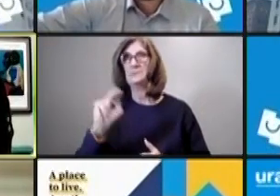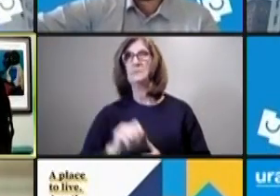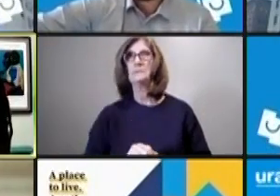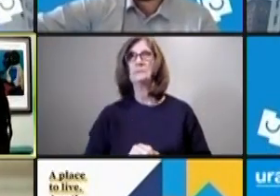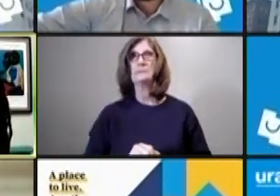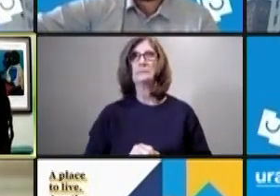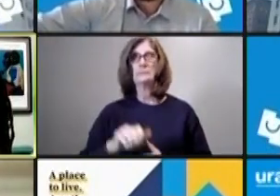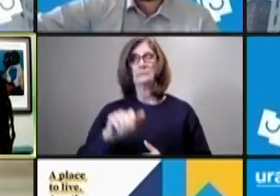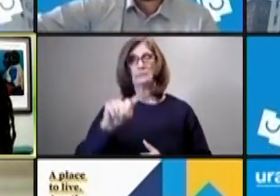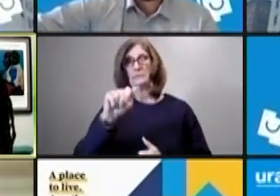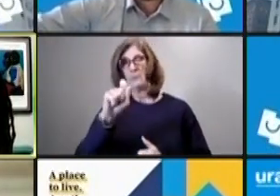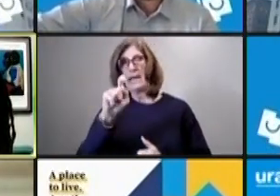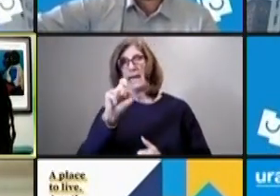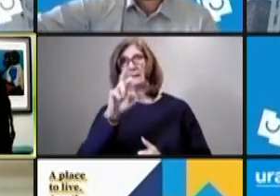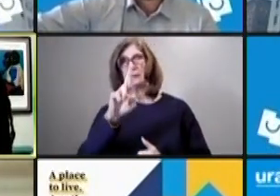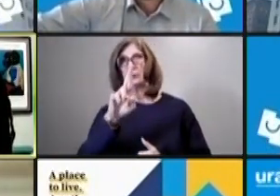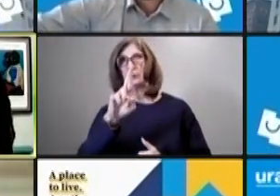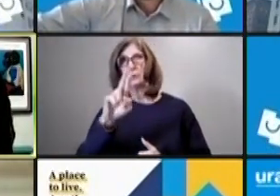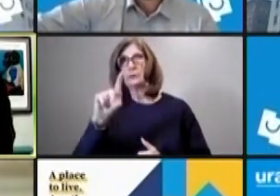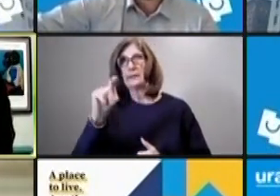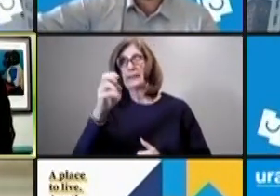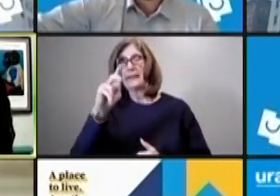Astra Teclet. Here.